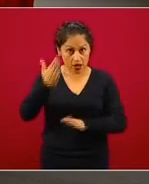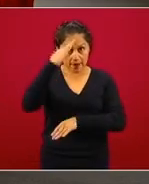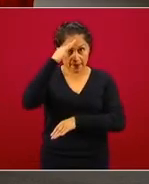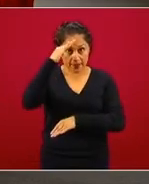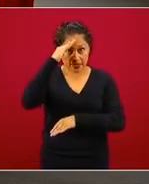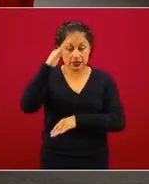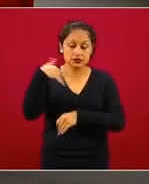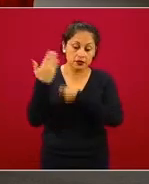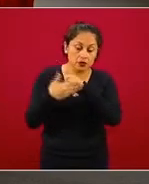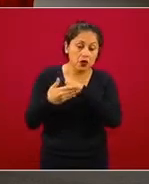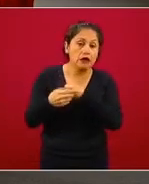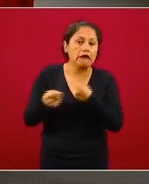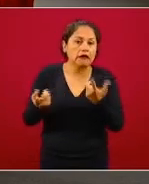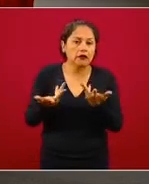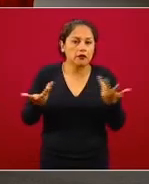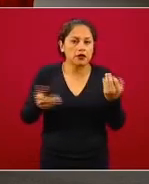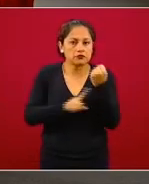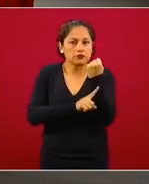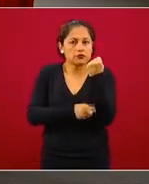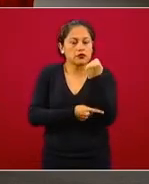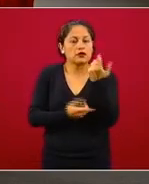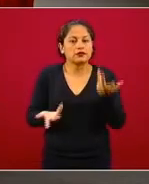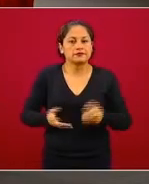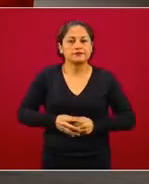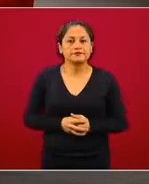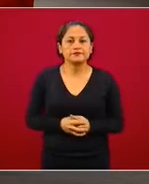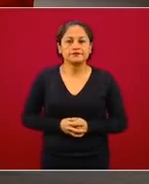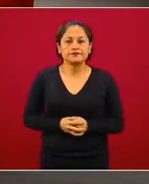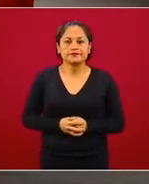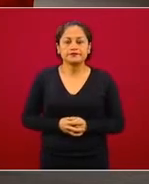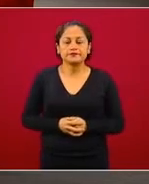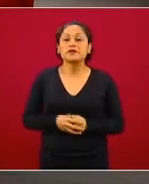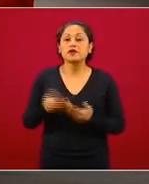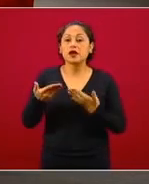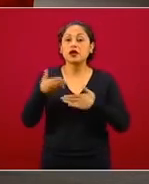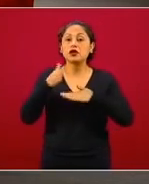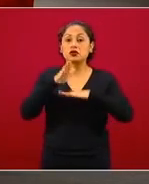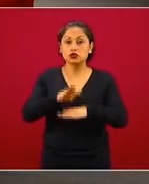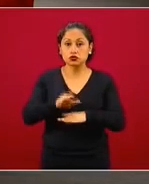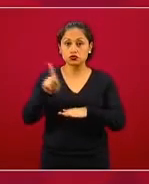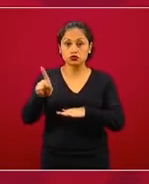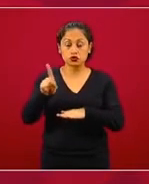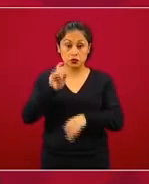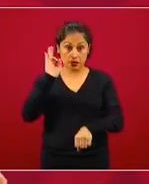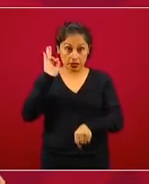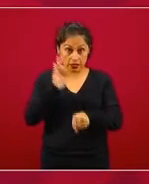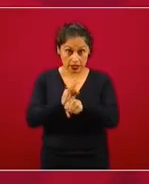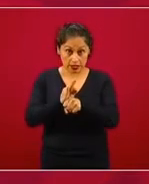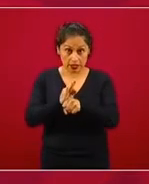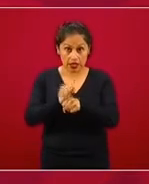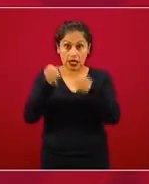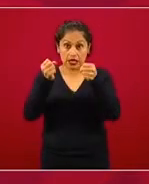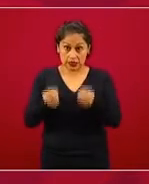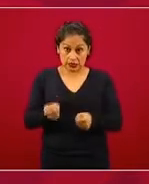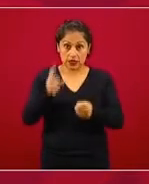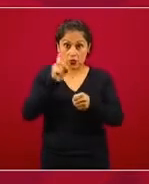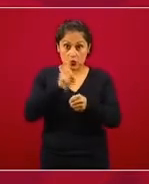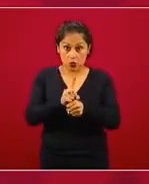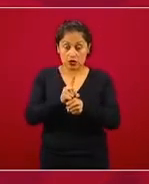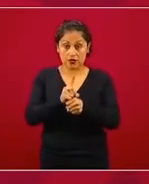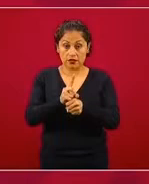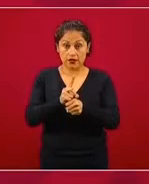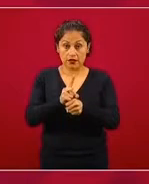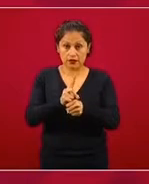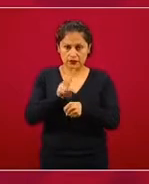how each country in its own way is dealing with this. Respecto a medidas And de with protección, the entendí que countries era de who seguridad, la seguridad de la integridad have física experienced the